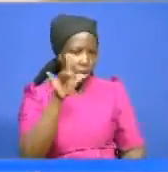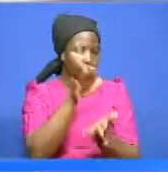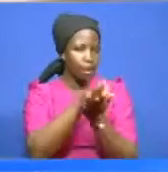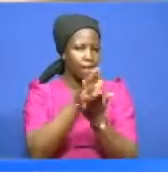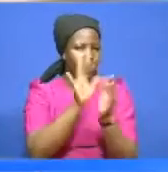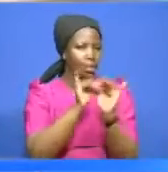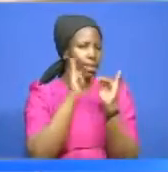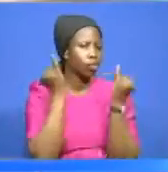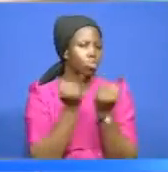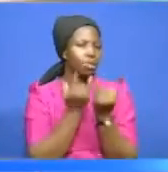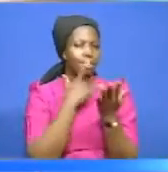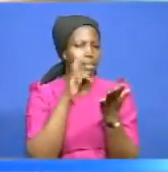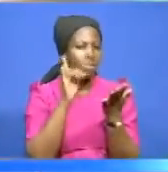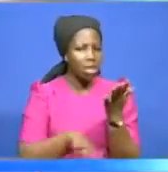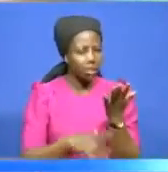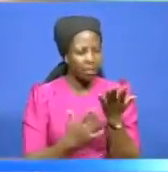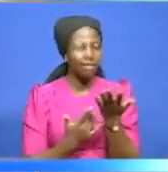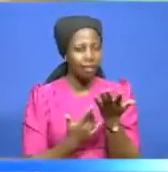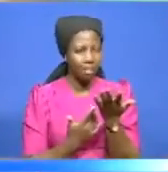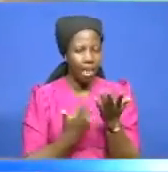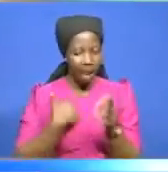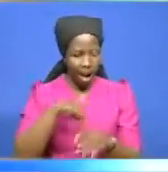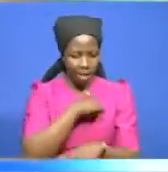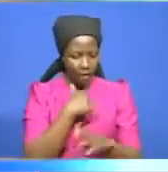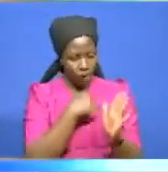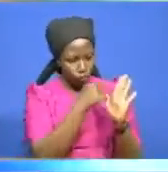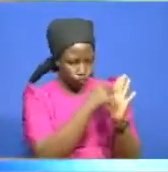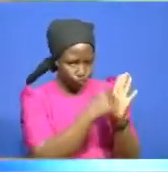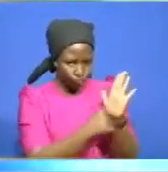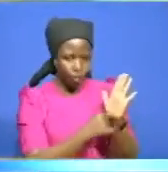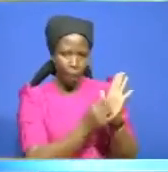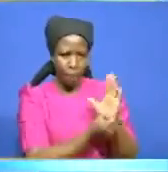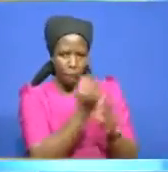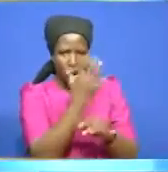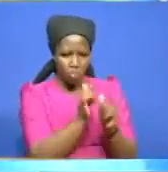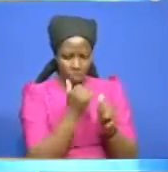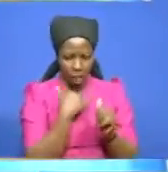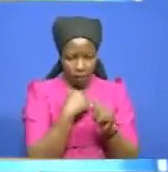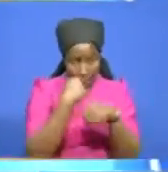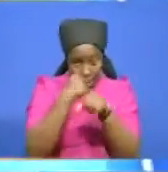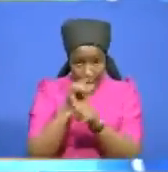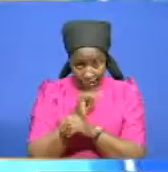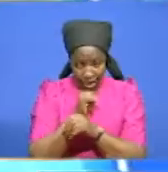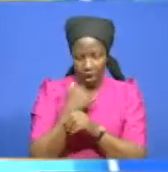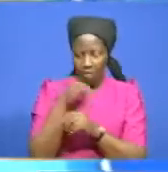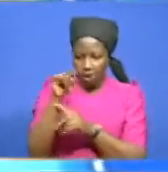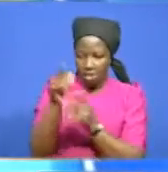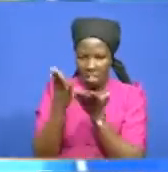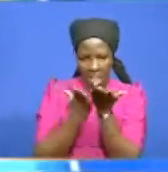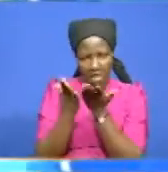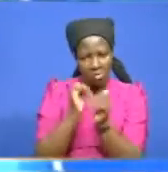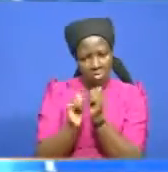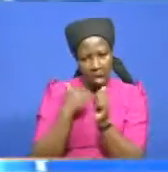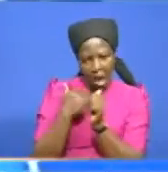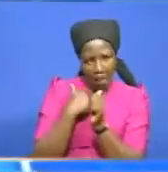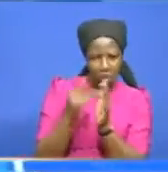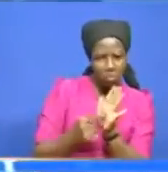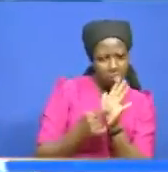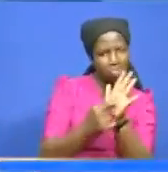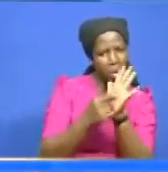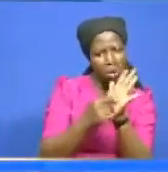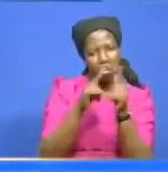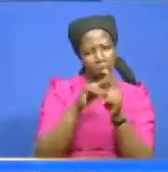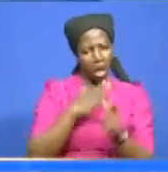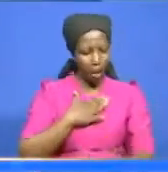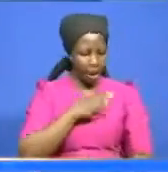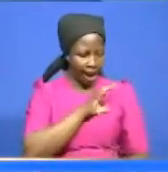institution saying or coming back and say, we have this product that we have developed, or there's this line of service that we have made available to our clients that